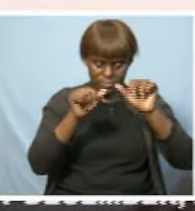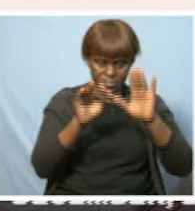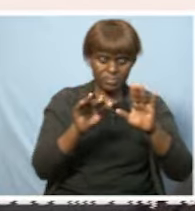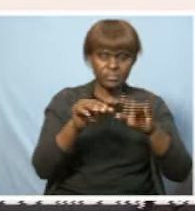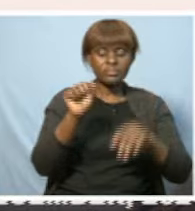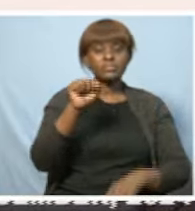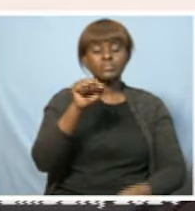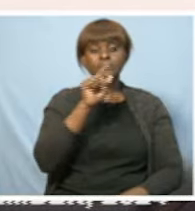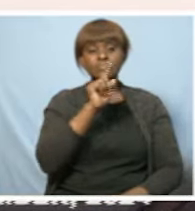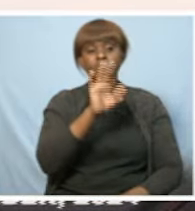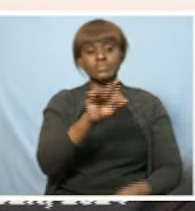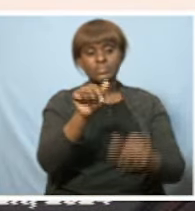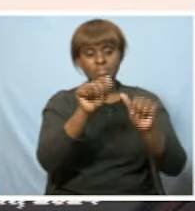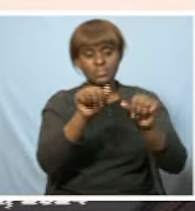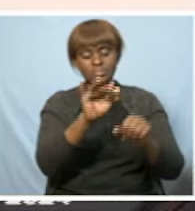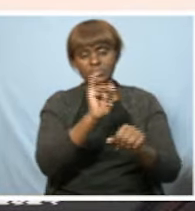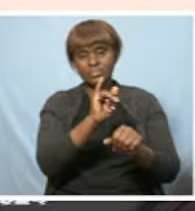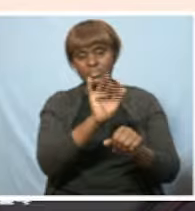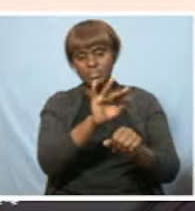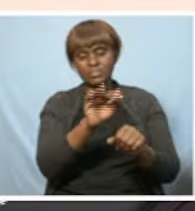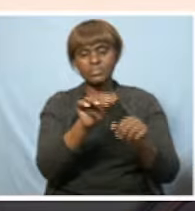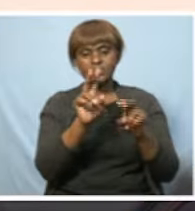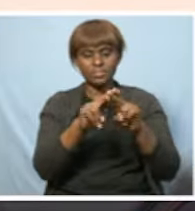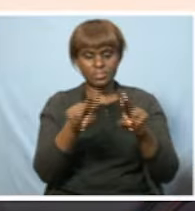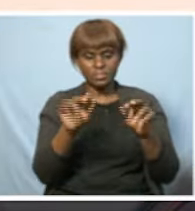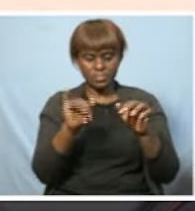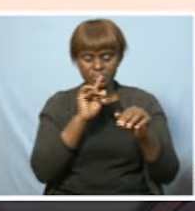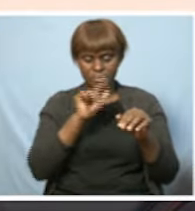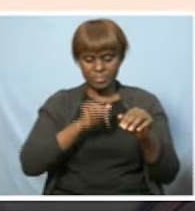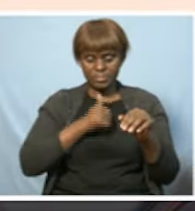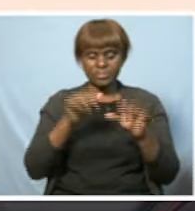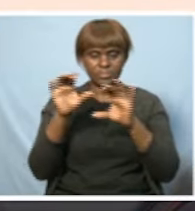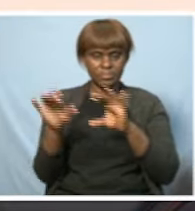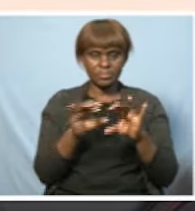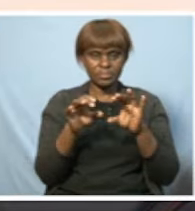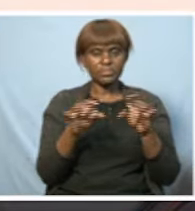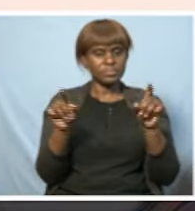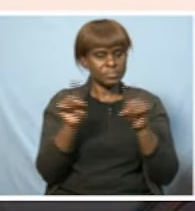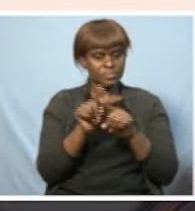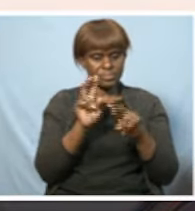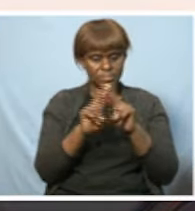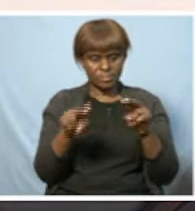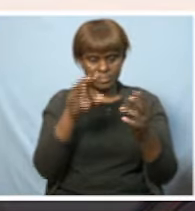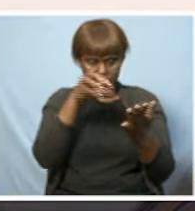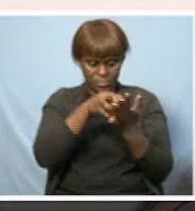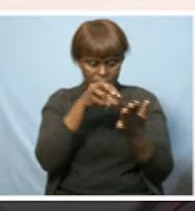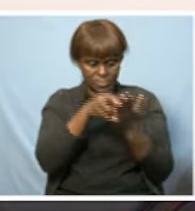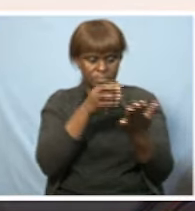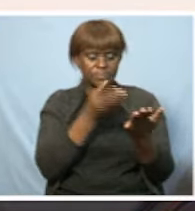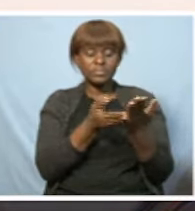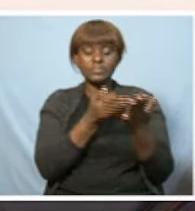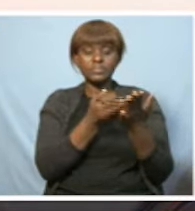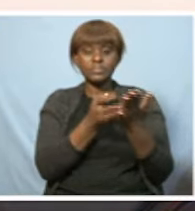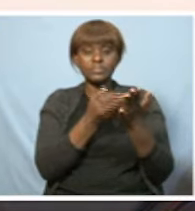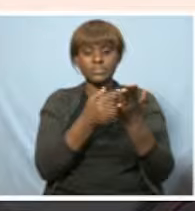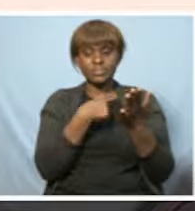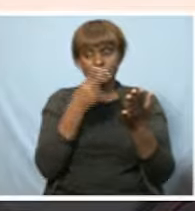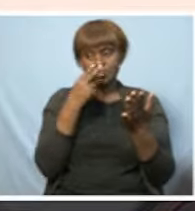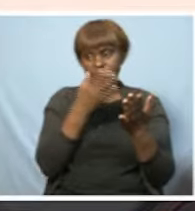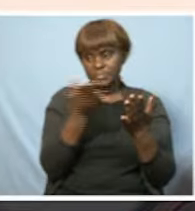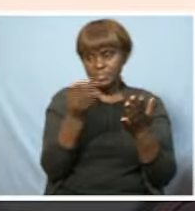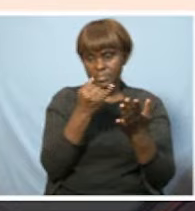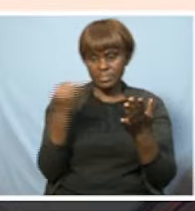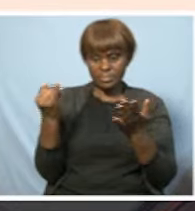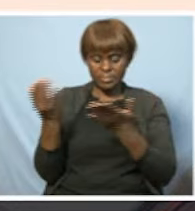Yes, the auditor, yes, Chair, we do. And Chair, case in point, I'll look at the issue of delivery